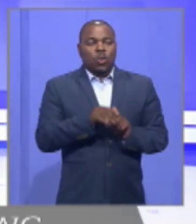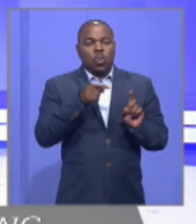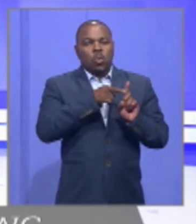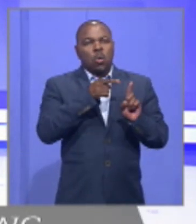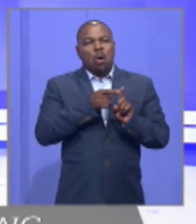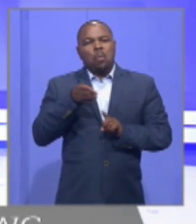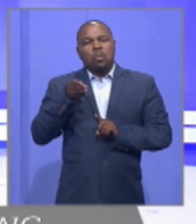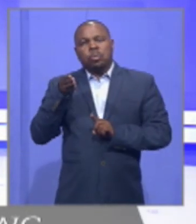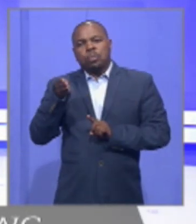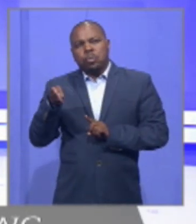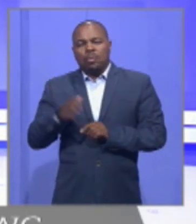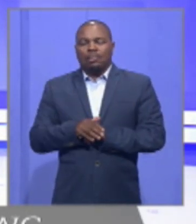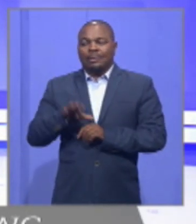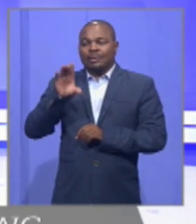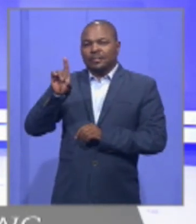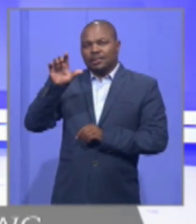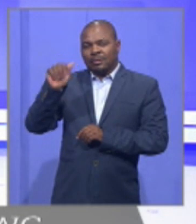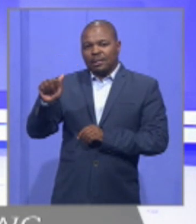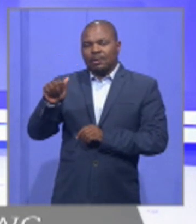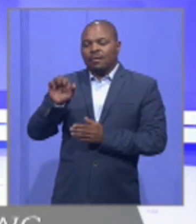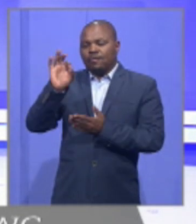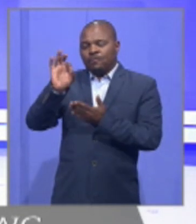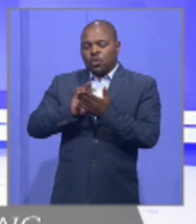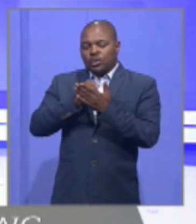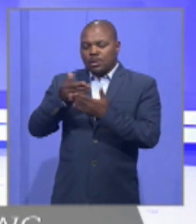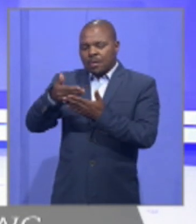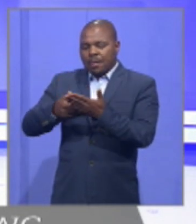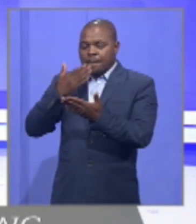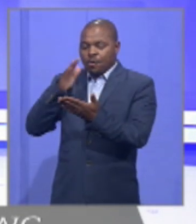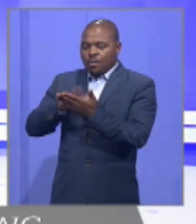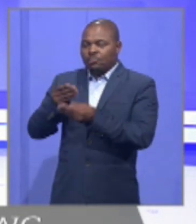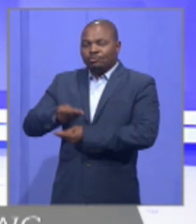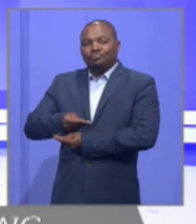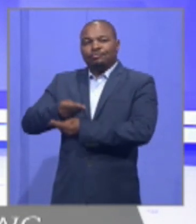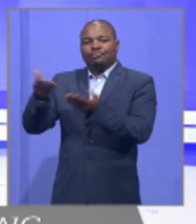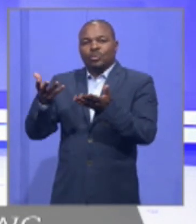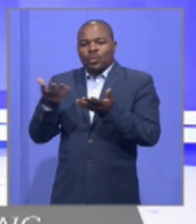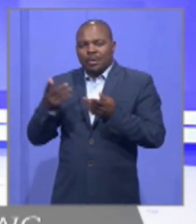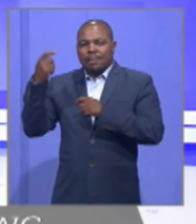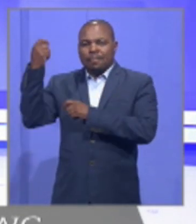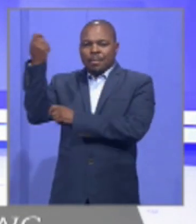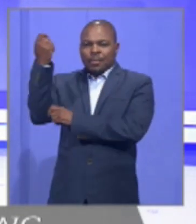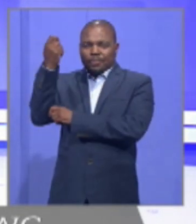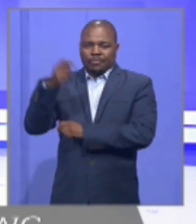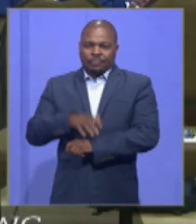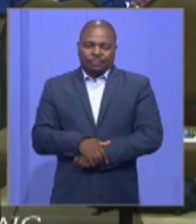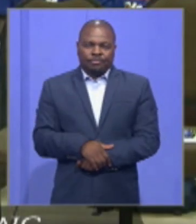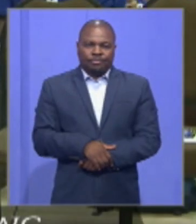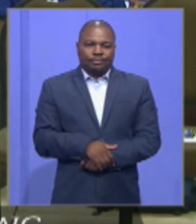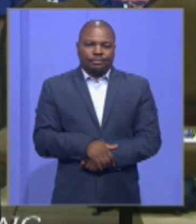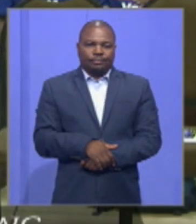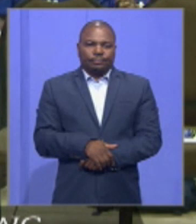a bua kwa tiragalong ya DA ya go rebola lekwalo la yone la ditsholofetso kwa Polokwane.